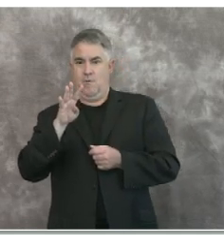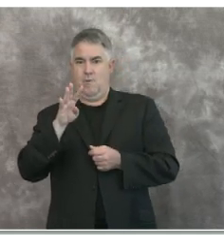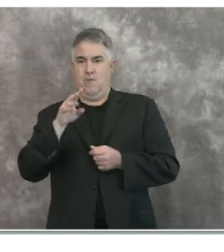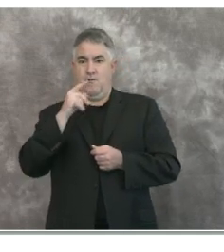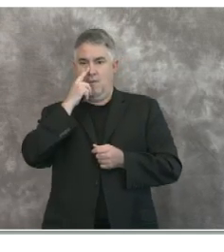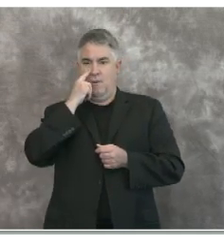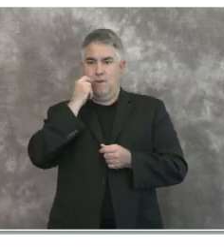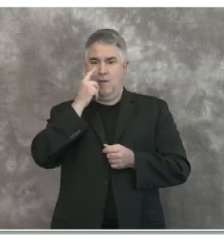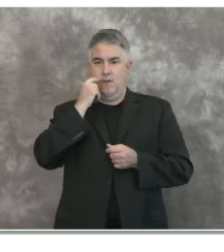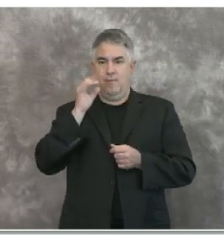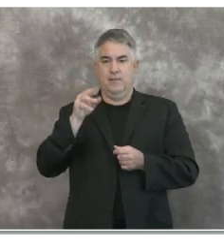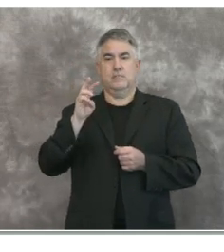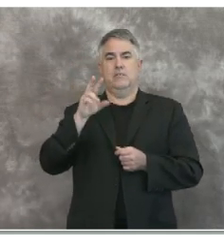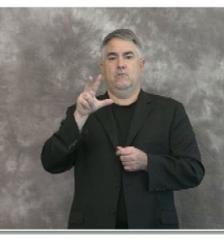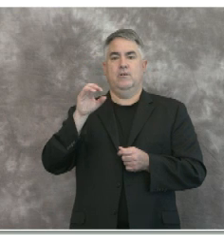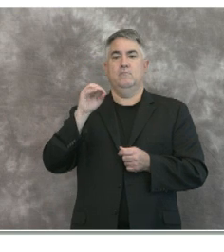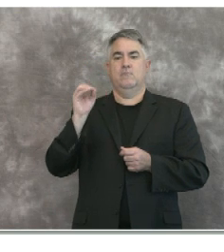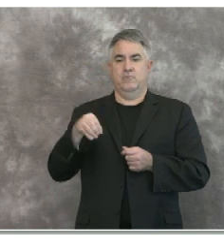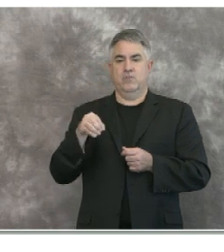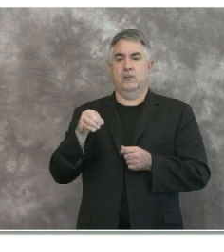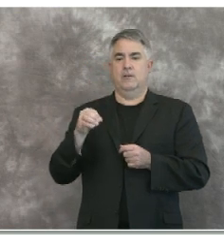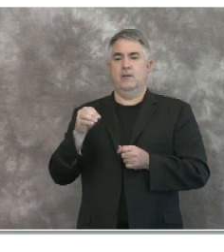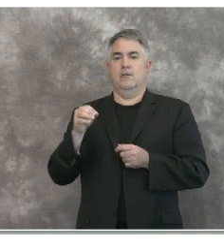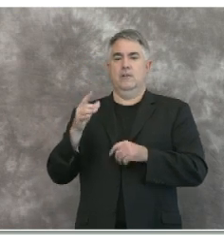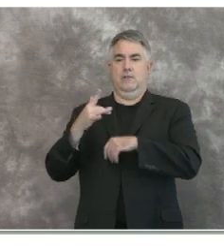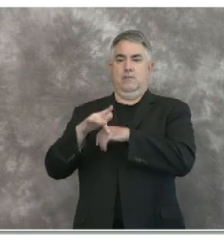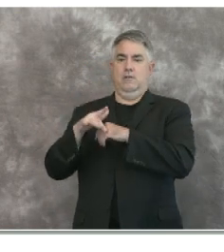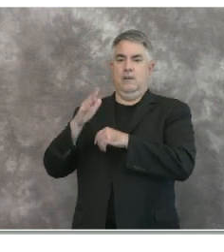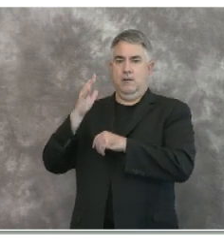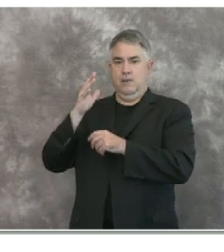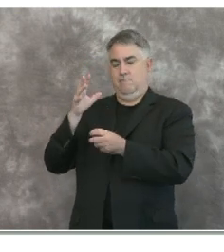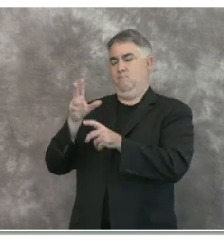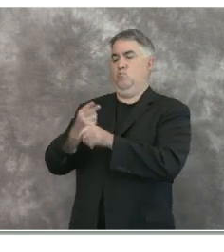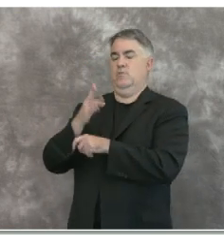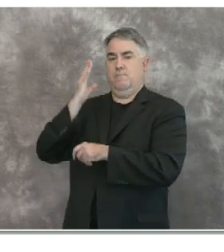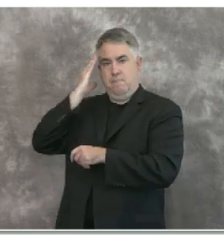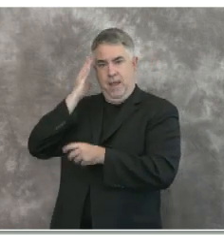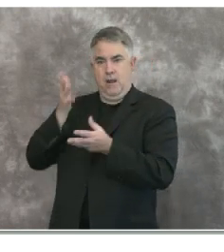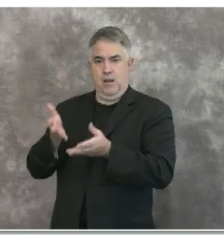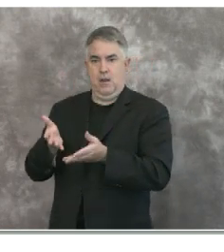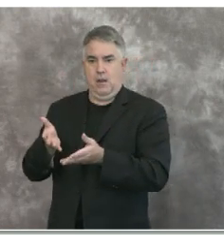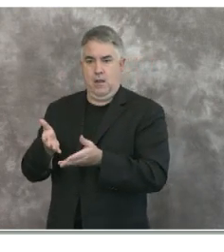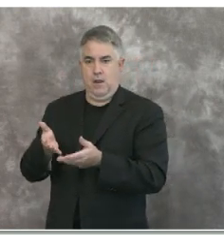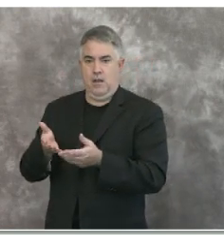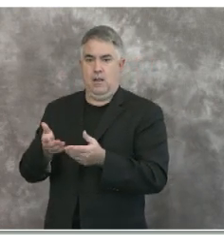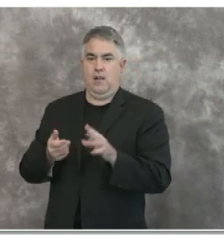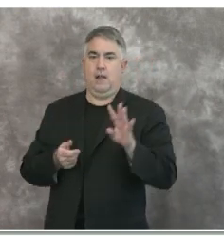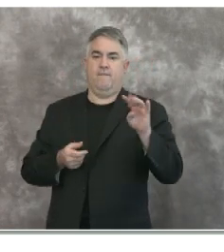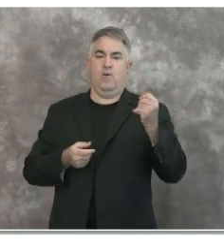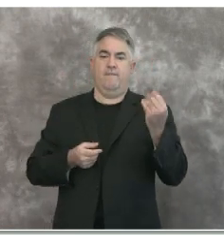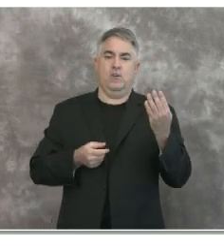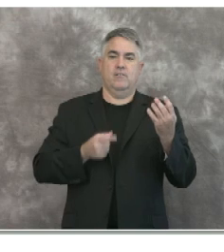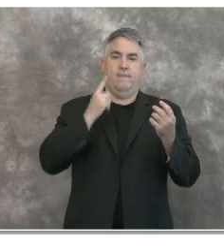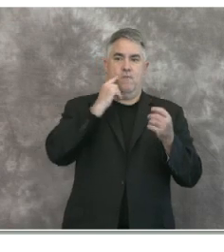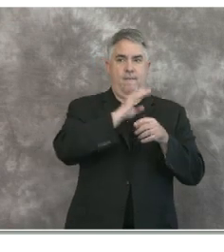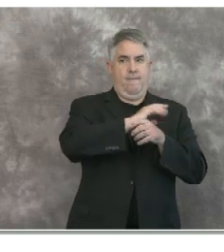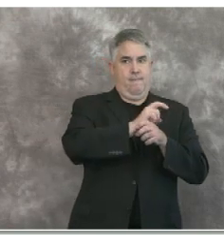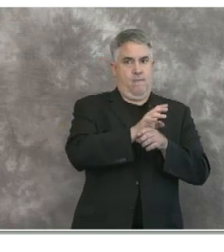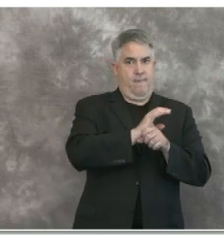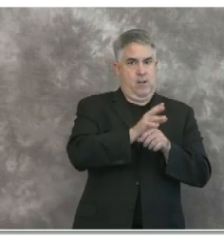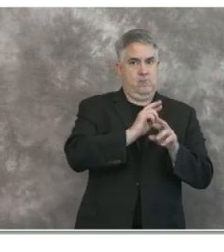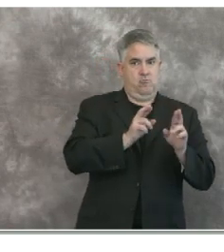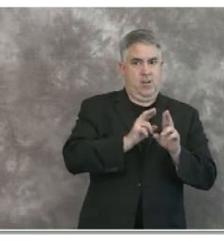of our total capacity. That included 404 COVID-19